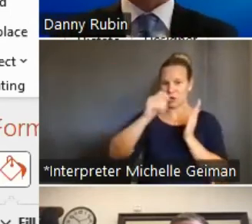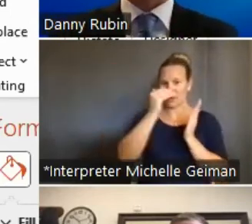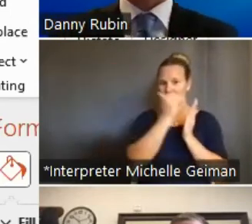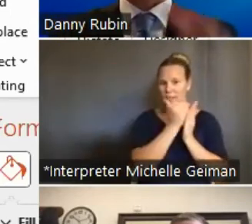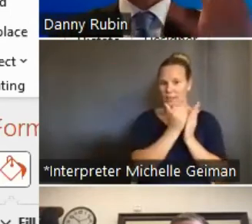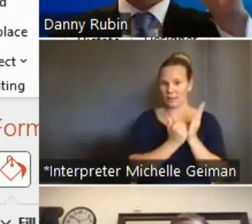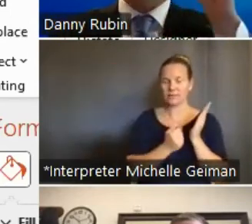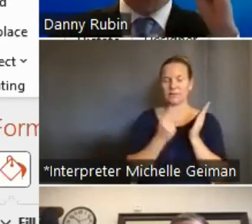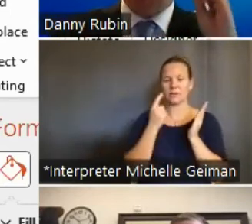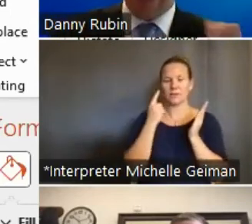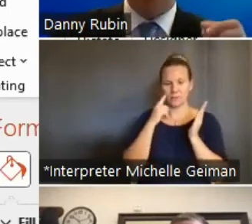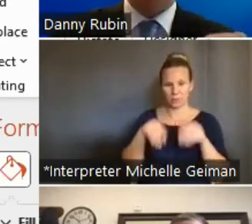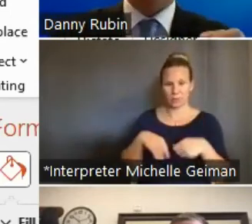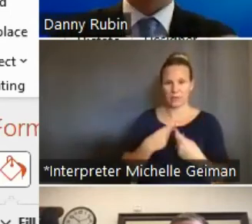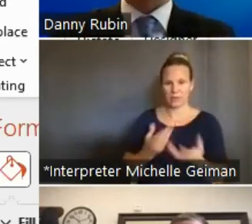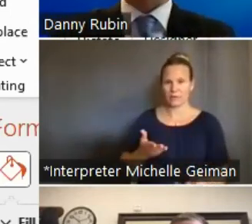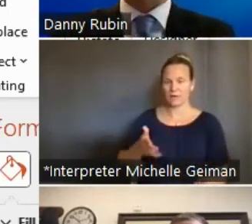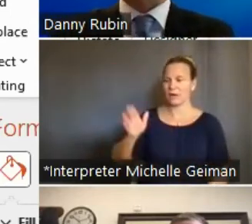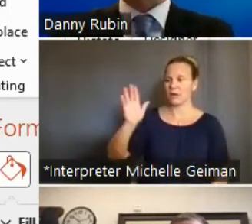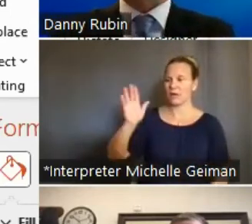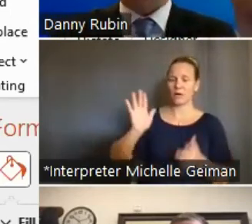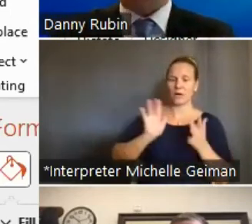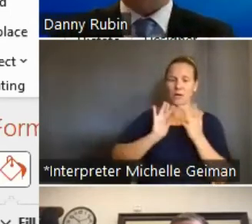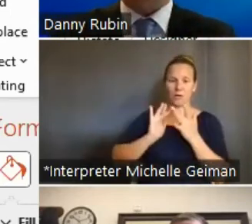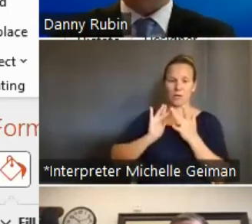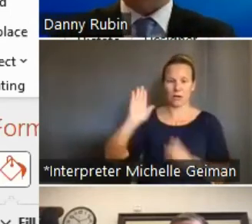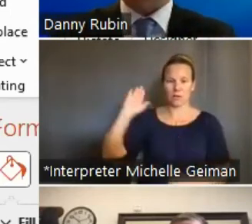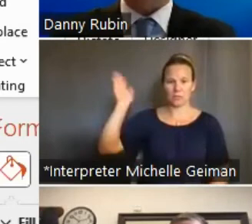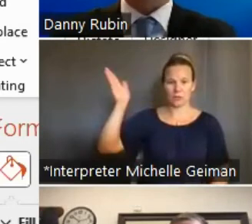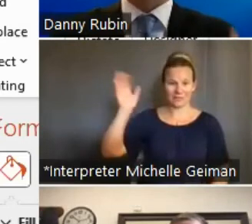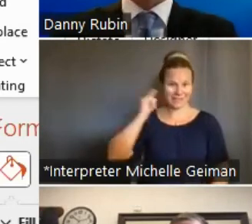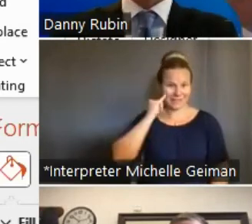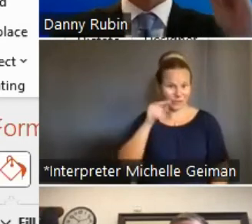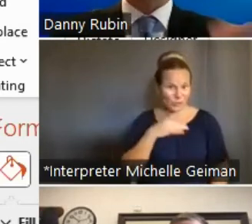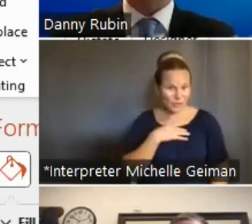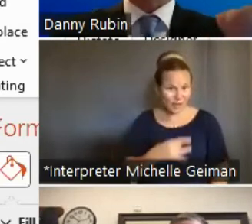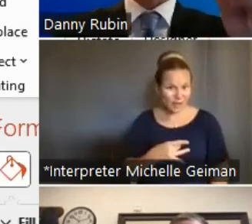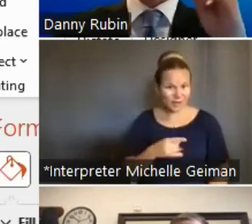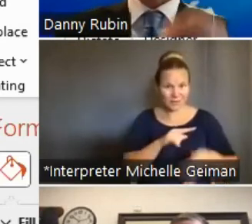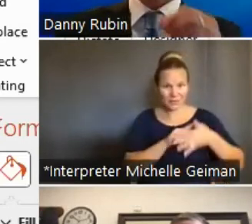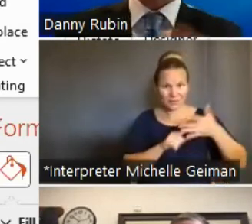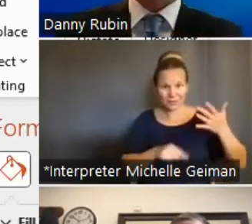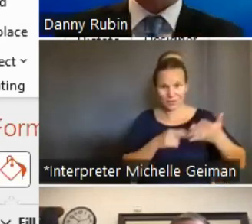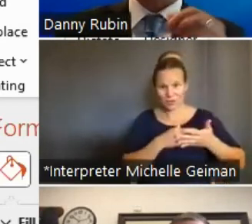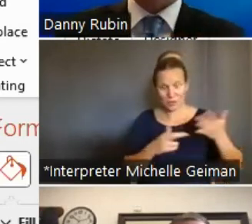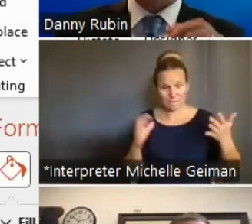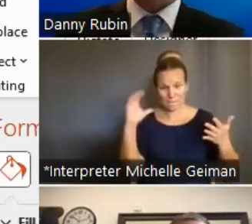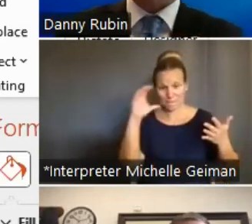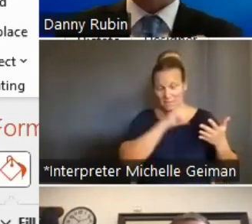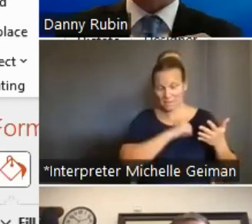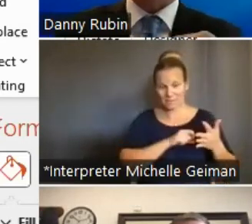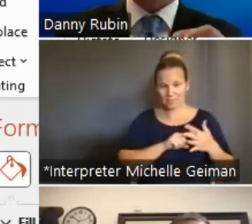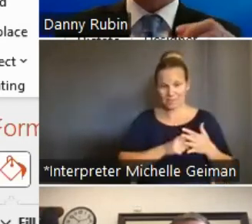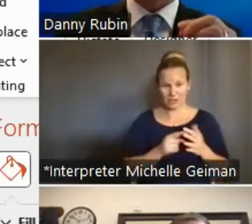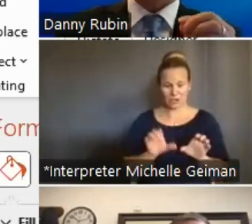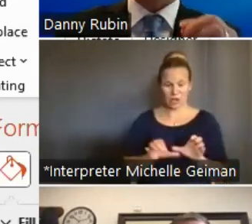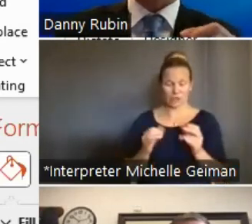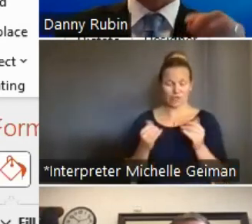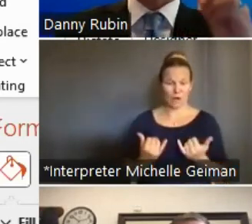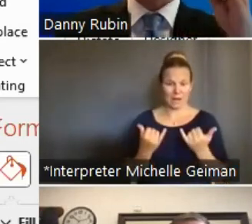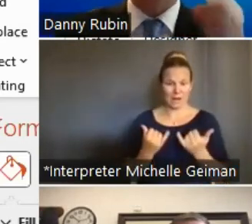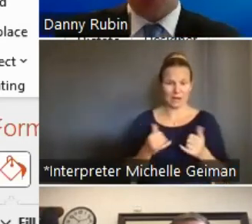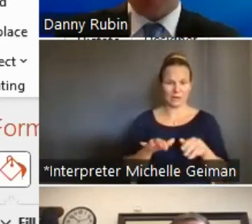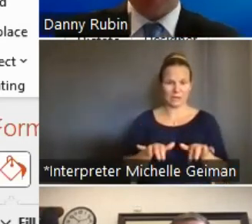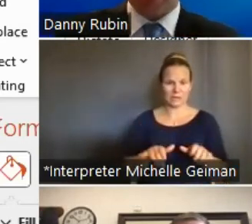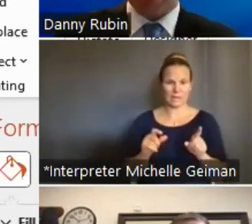online presentation. If you would like these resources and you missed it at the beginning, please go to the chat right now, type